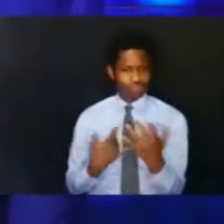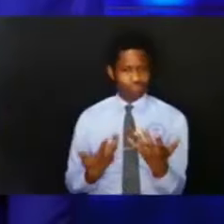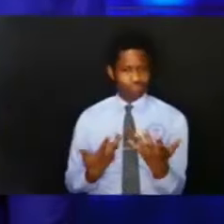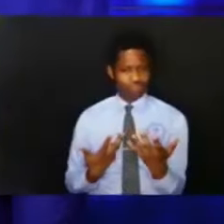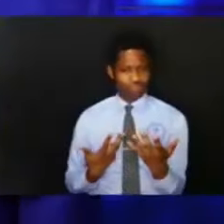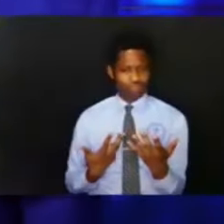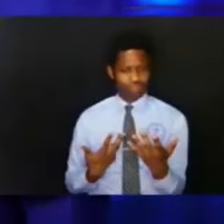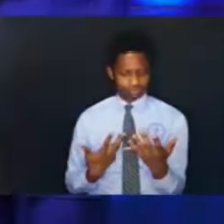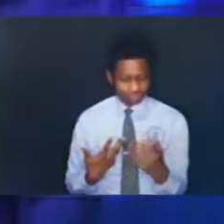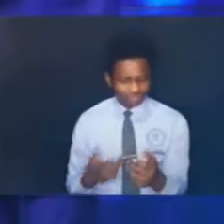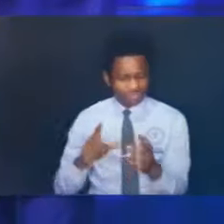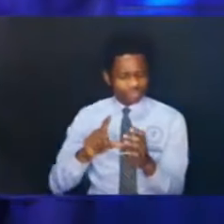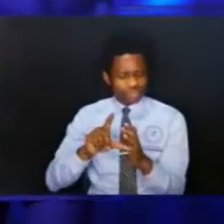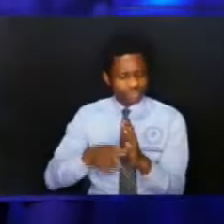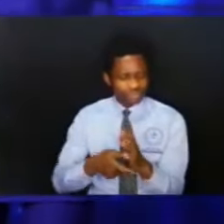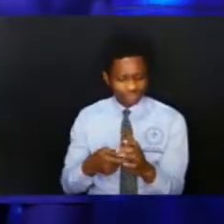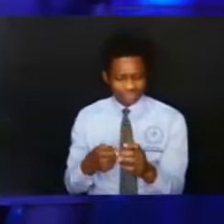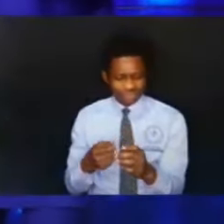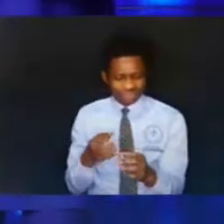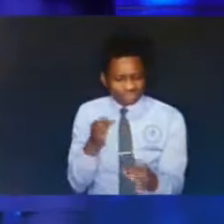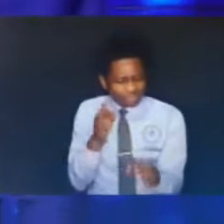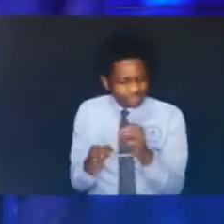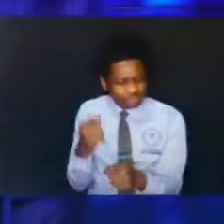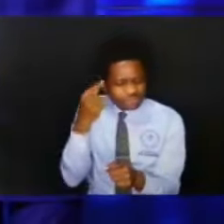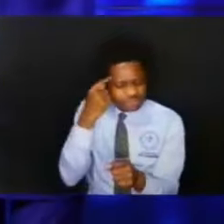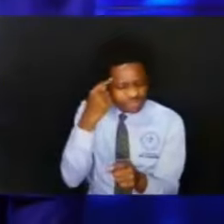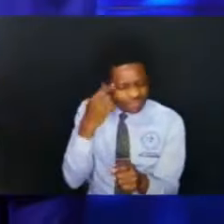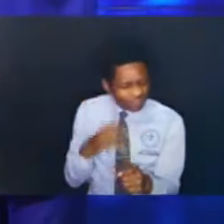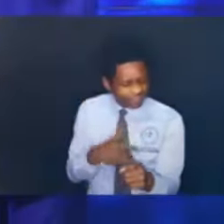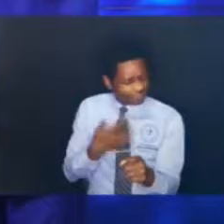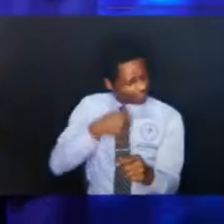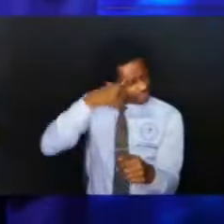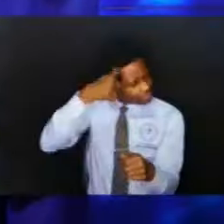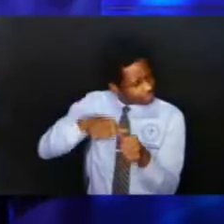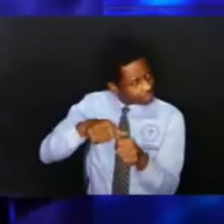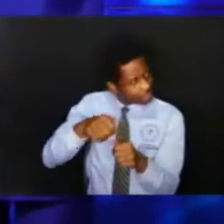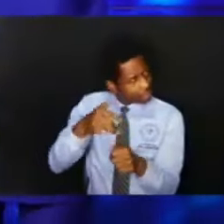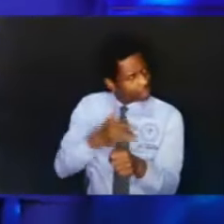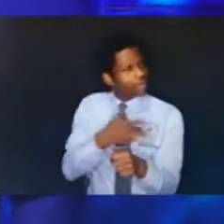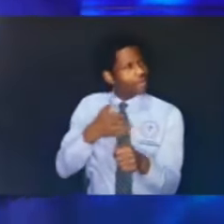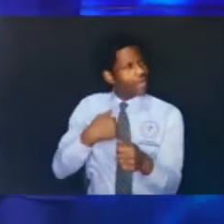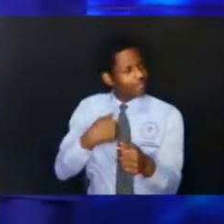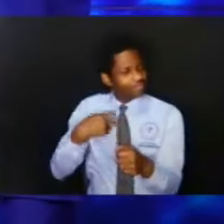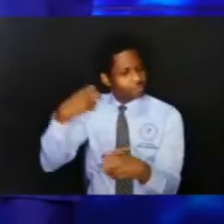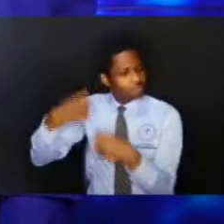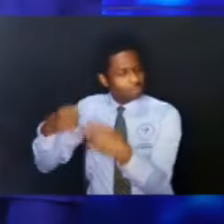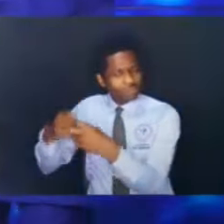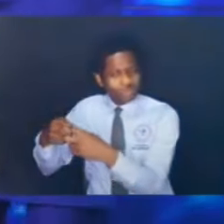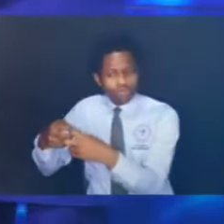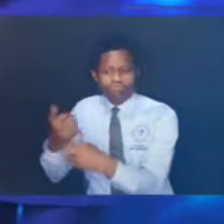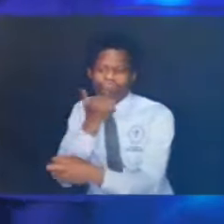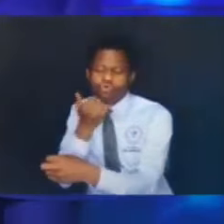has wronged someone. Na chese nia otu anamo akopre nkabom no eye obi a eye ni se obi wo bribi etia no. Now